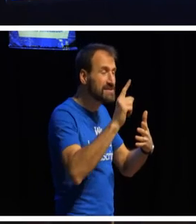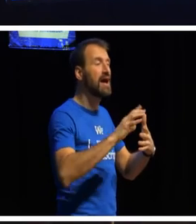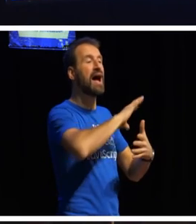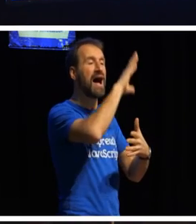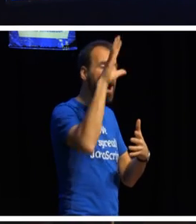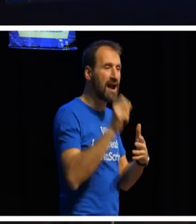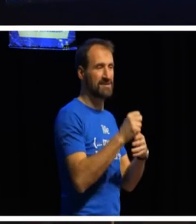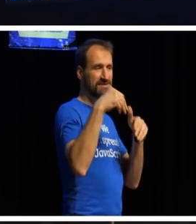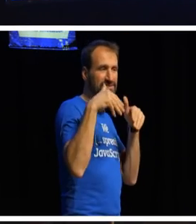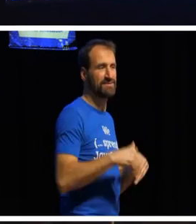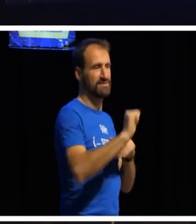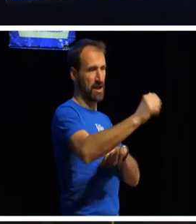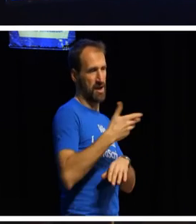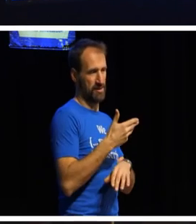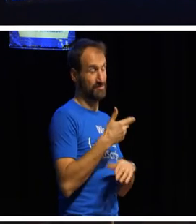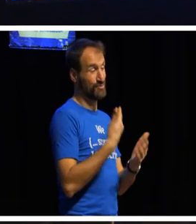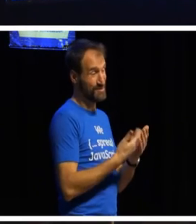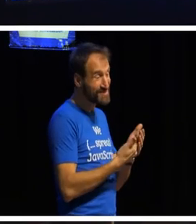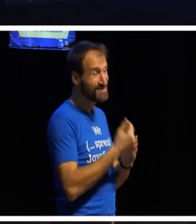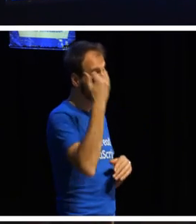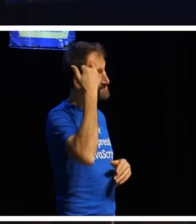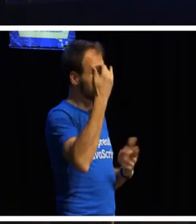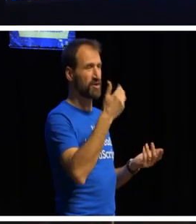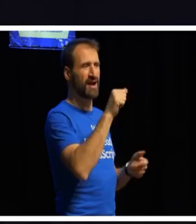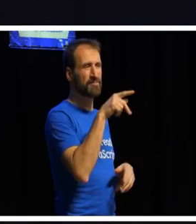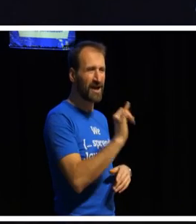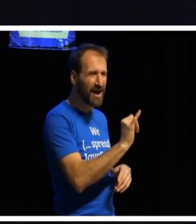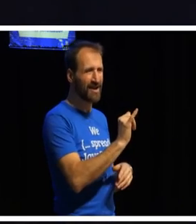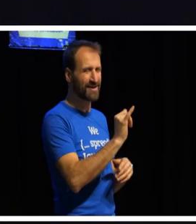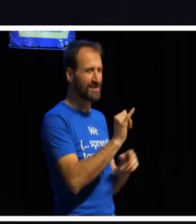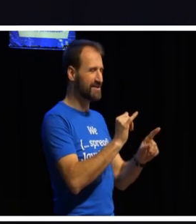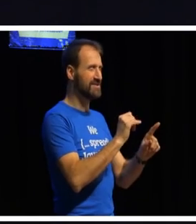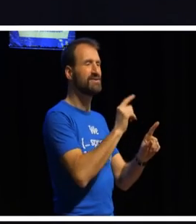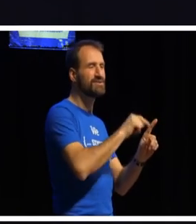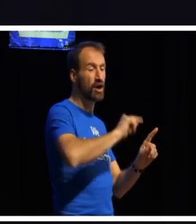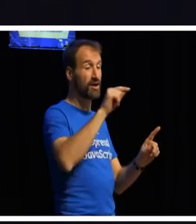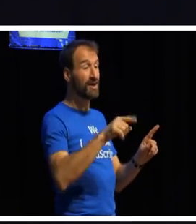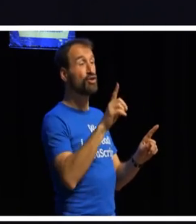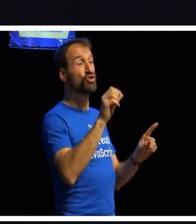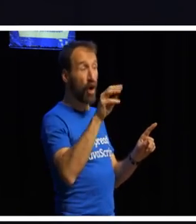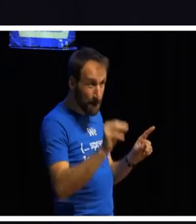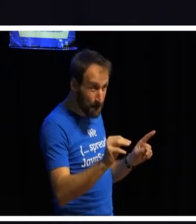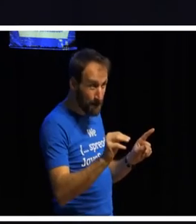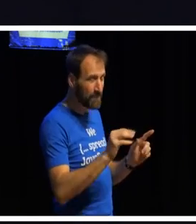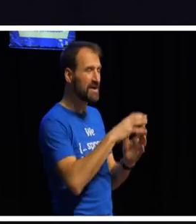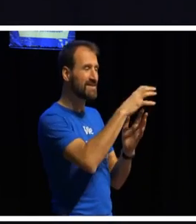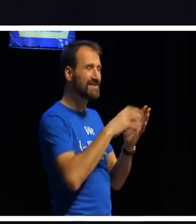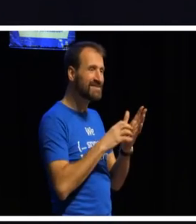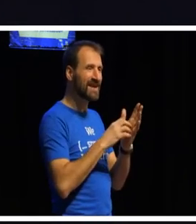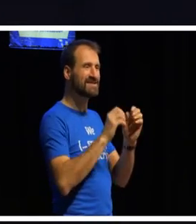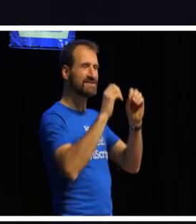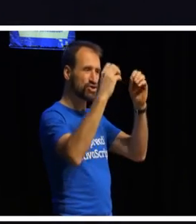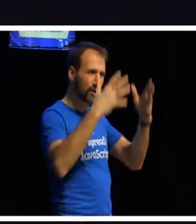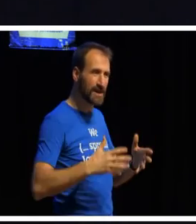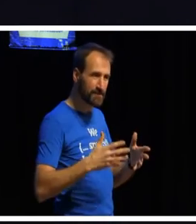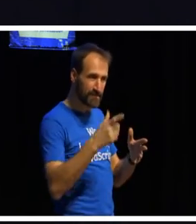And this is because there's no API in the DOM to take a text stream and parse it on the fly. And I hope we get